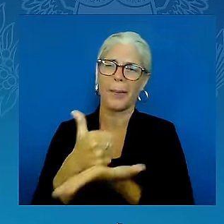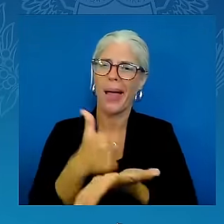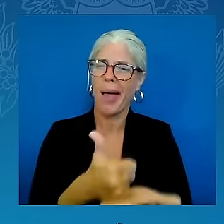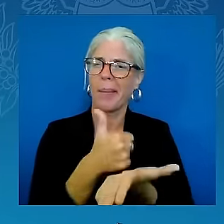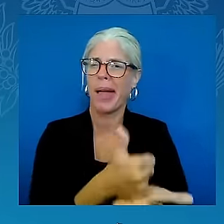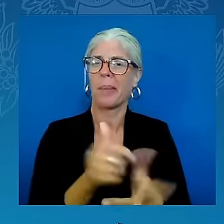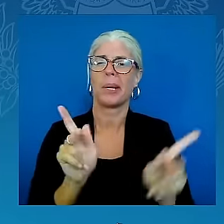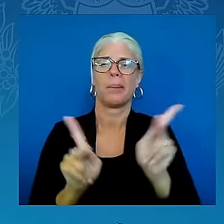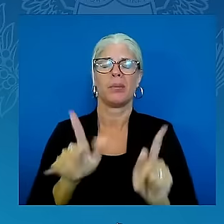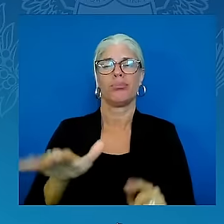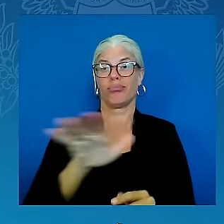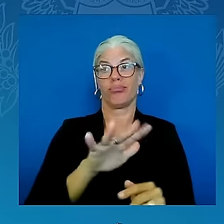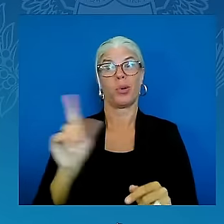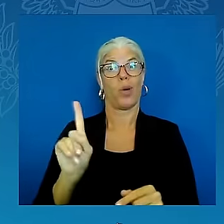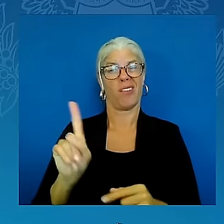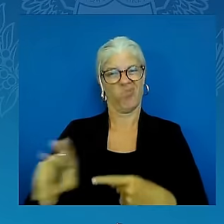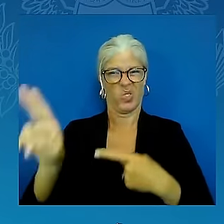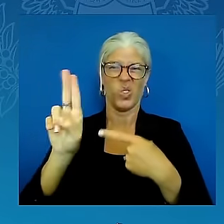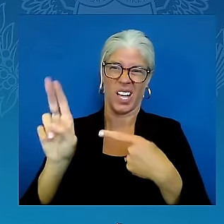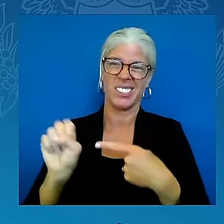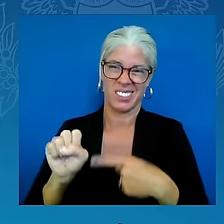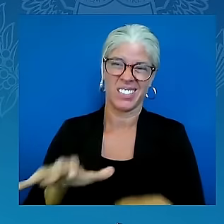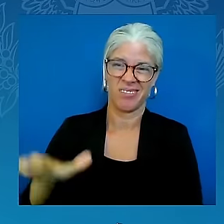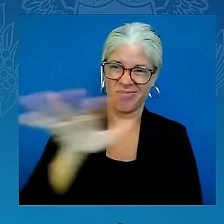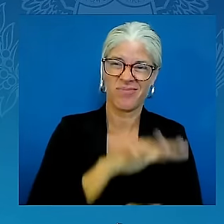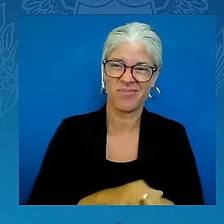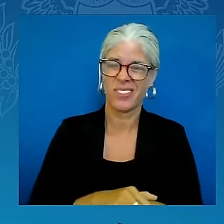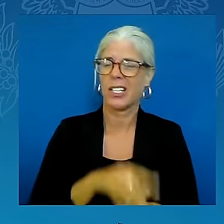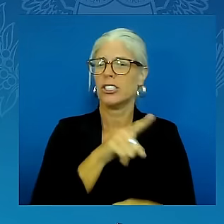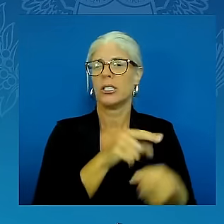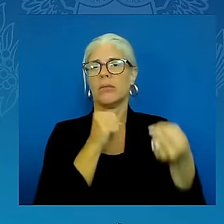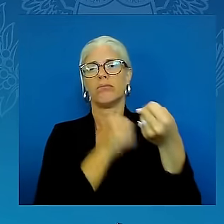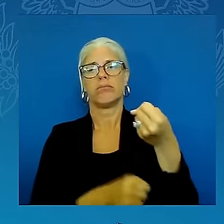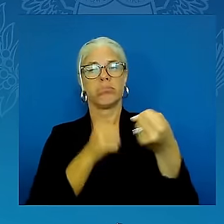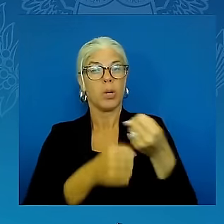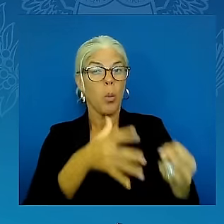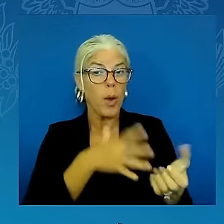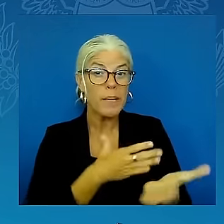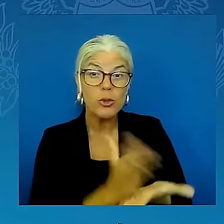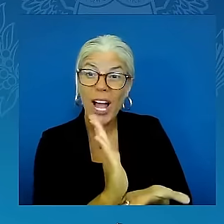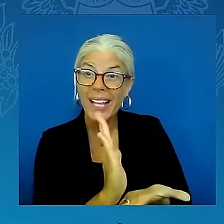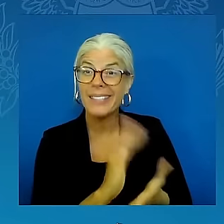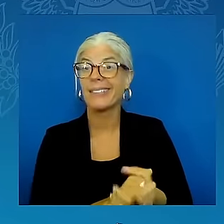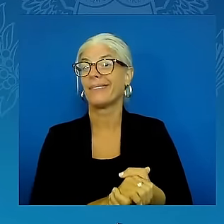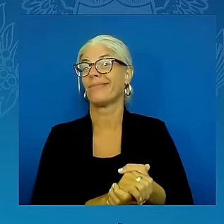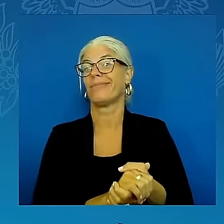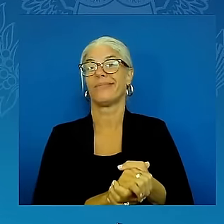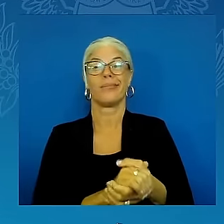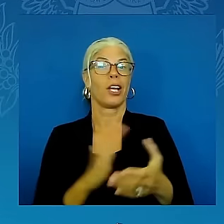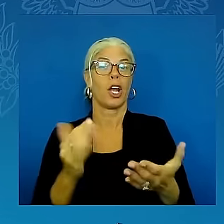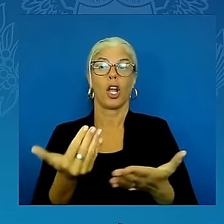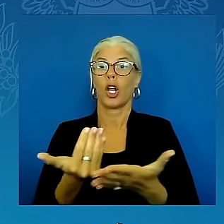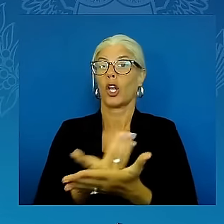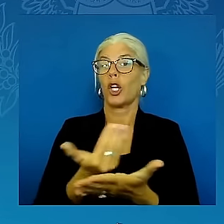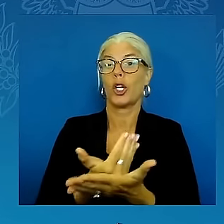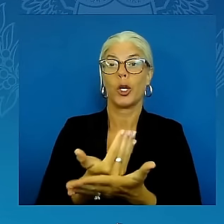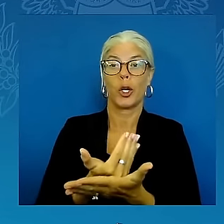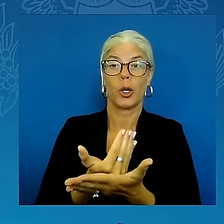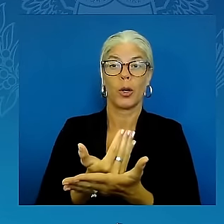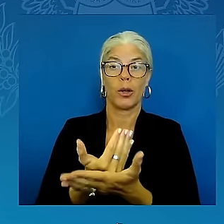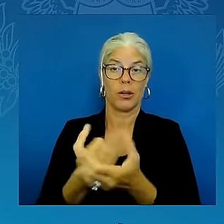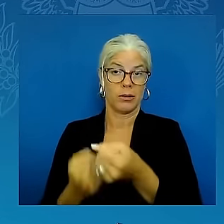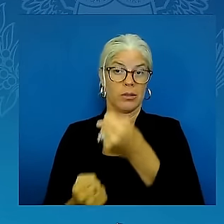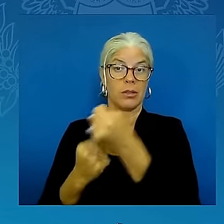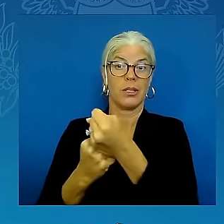the Violence Against Women Act. As a fighter for LGBTQ rights, her support helped repeal Don't Ask, Don't Tell. As